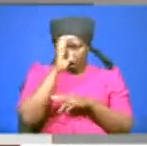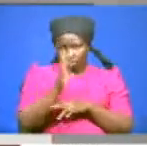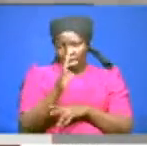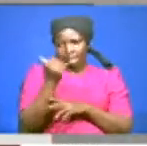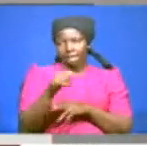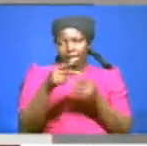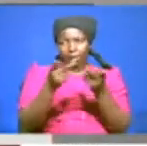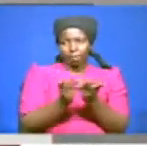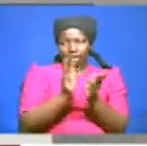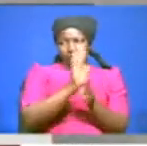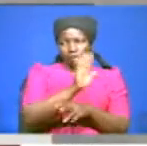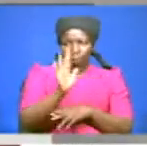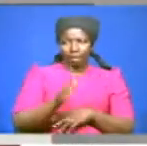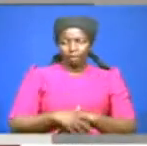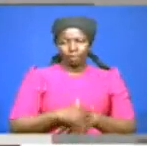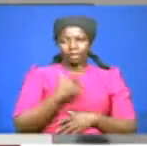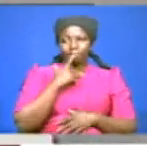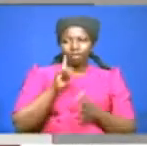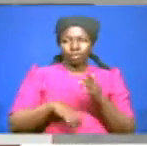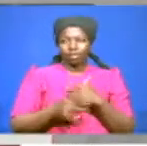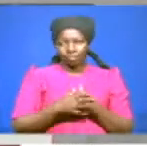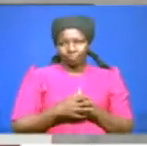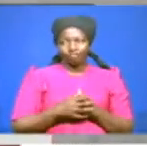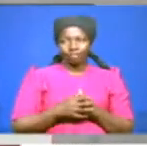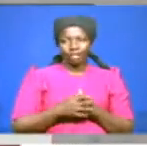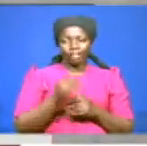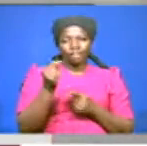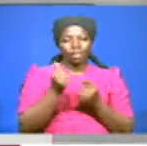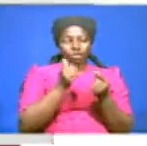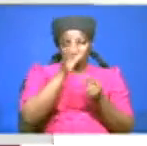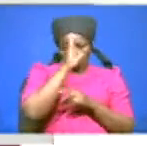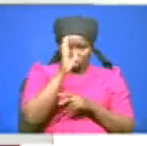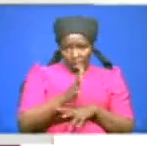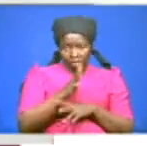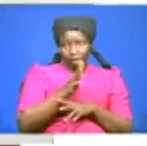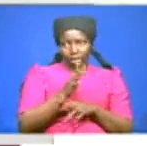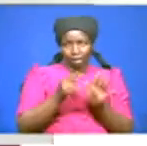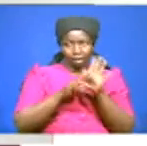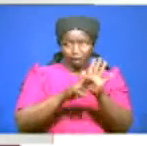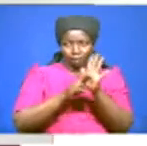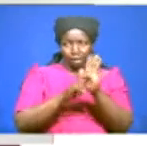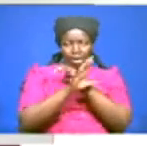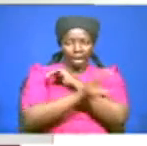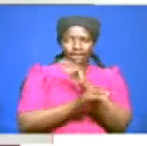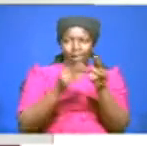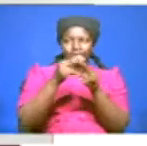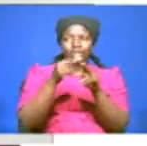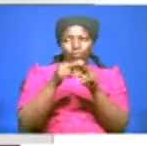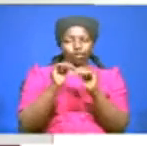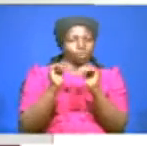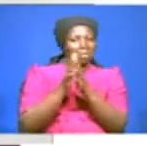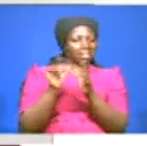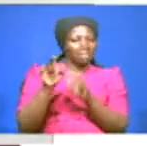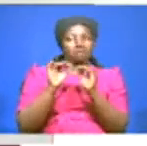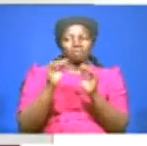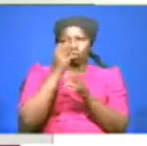Silva, said that few Brazilians carried the name of the country as far as Pele did. President William Ruto eulogized Pele as